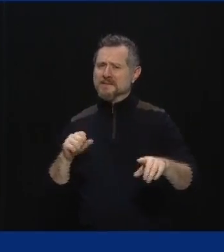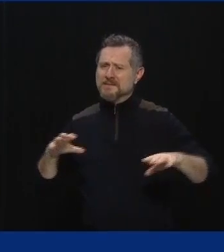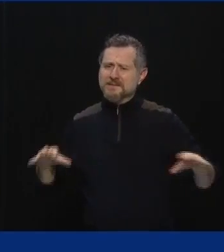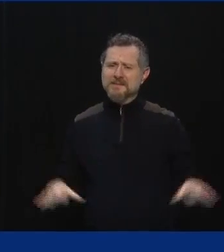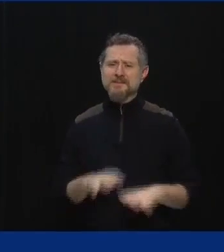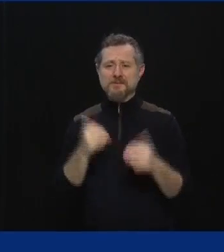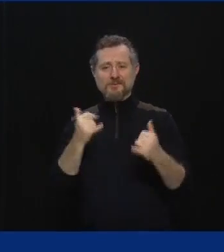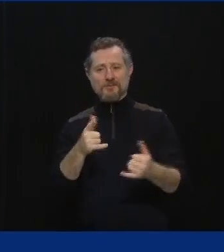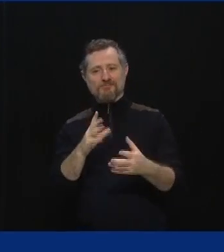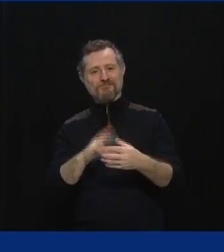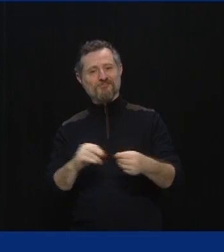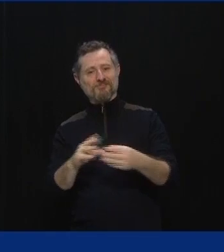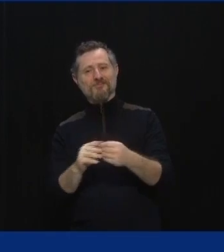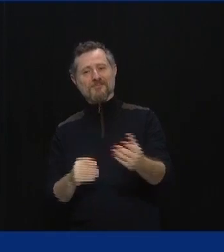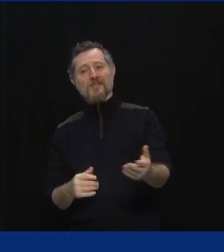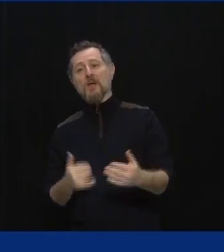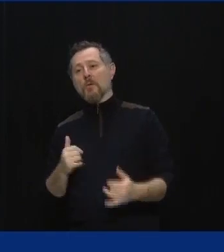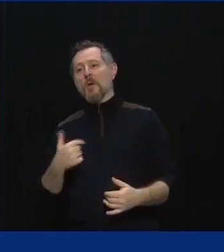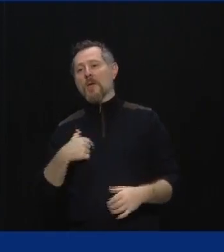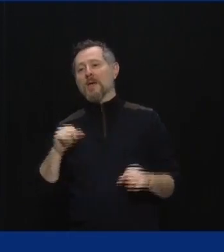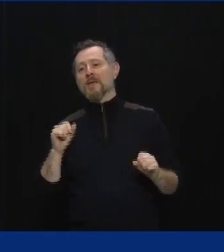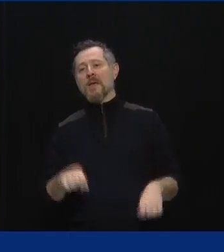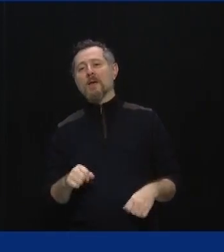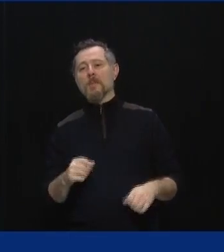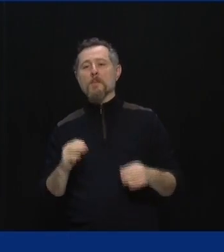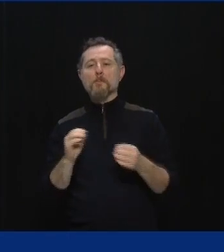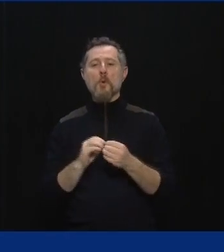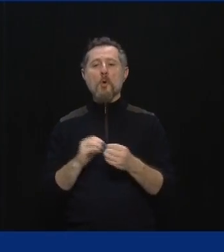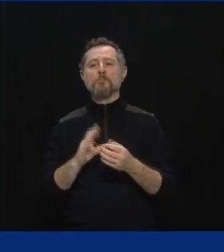I get the opportunity to be a cheerleader, so thank you.